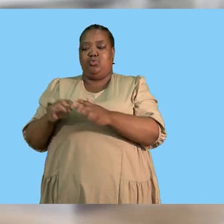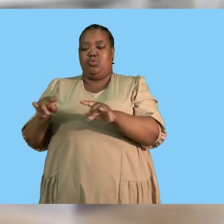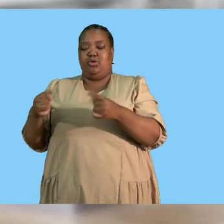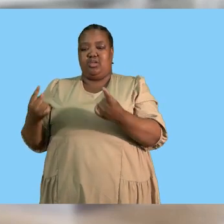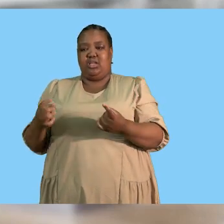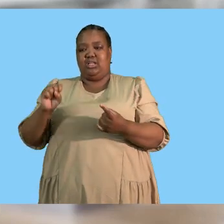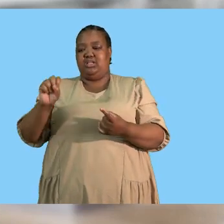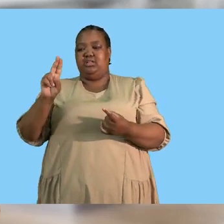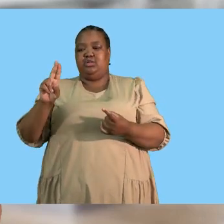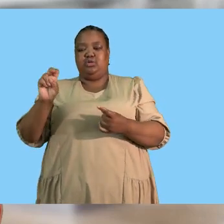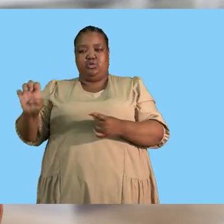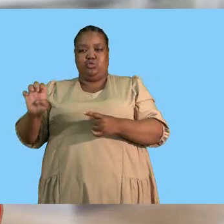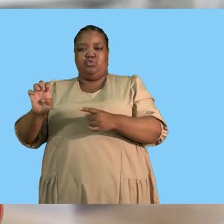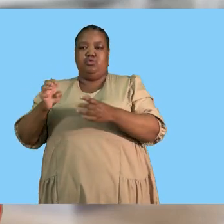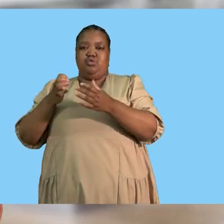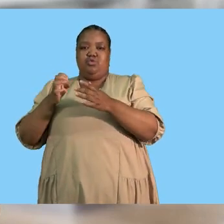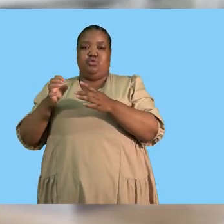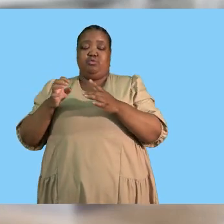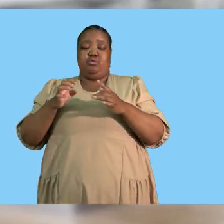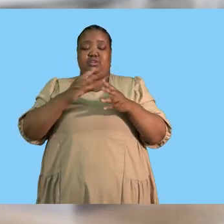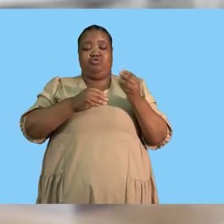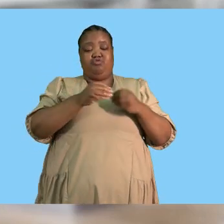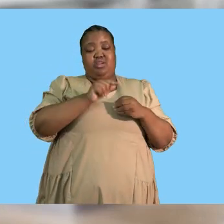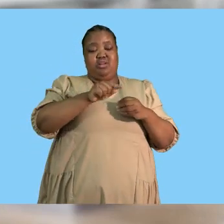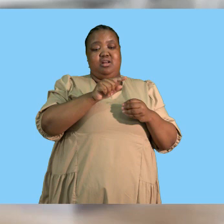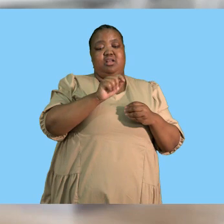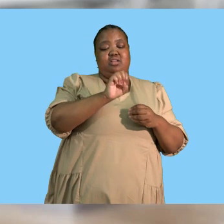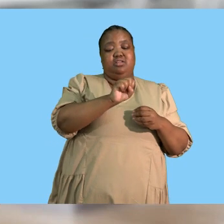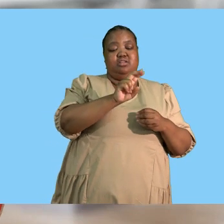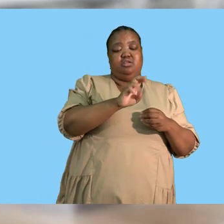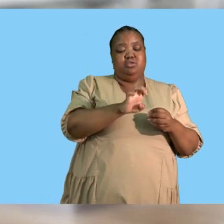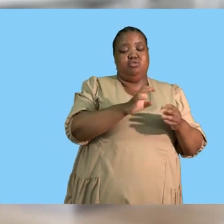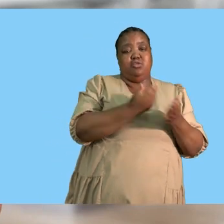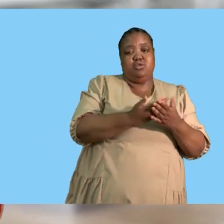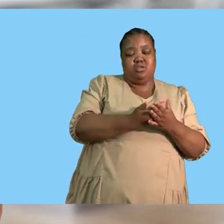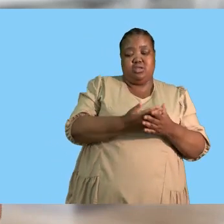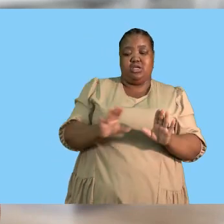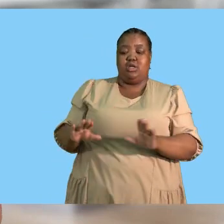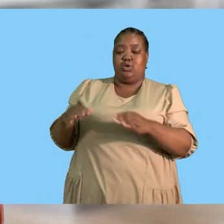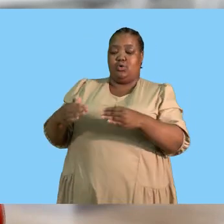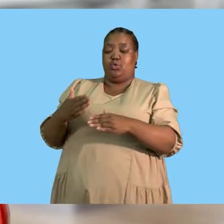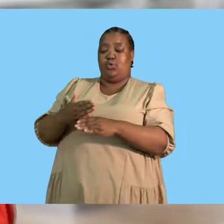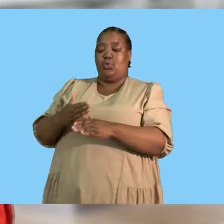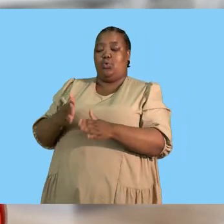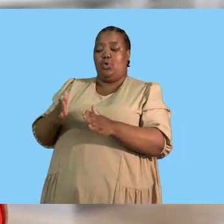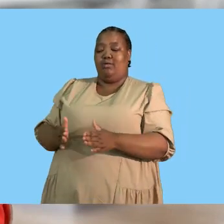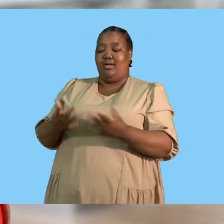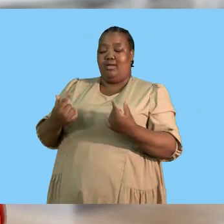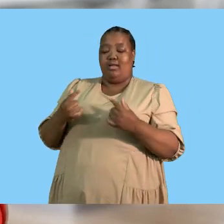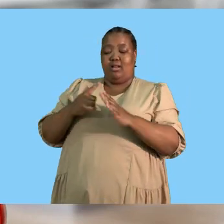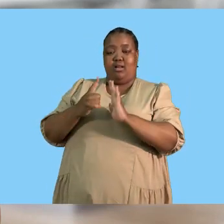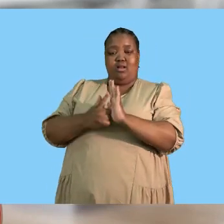can sue on behalf of their employees. But when we are a group of employees in the workplace, we do not have